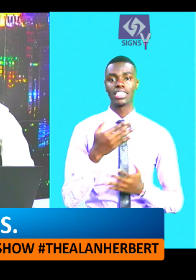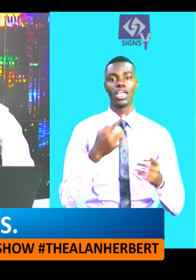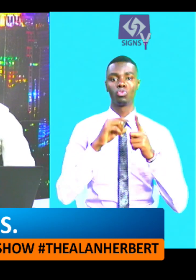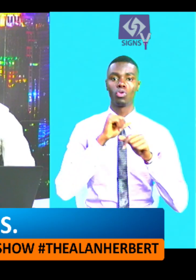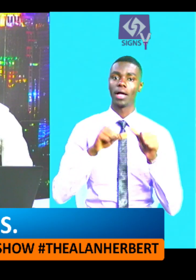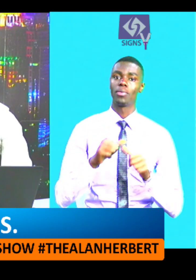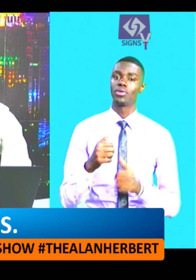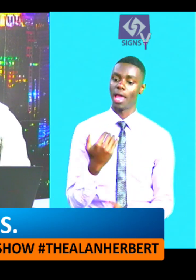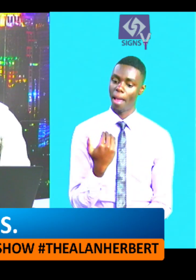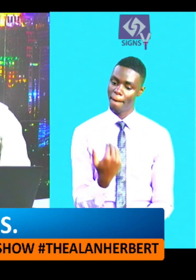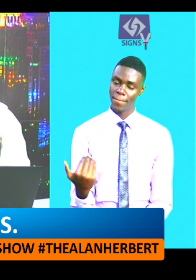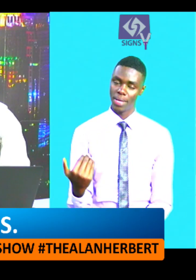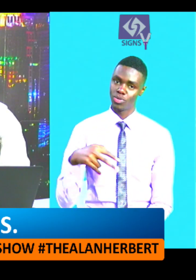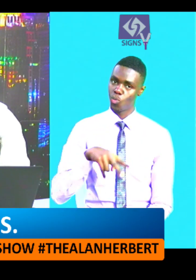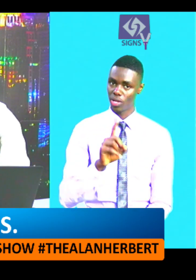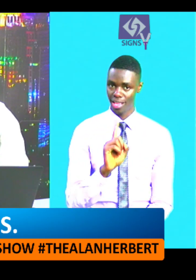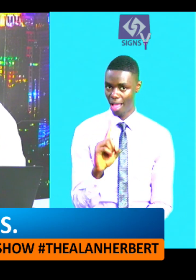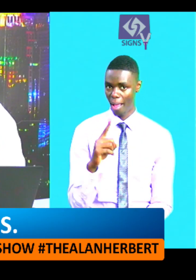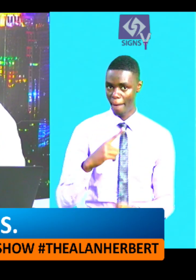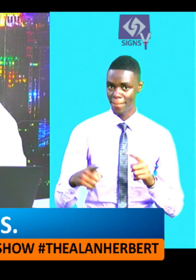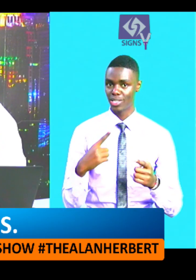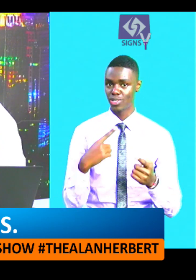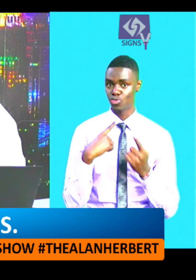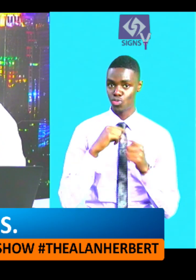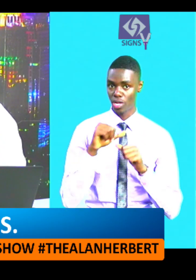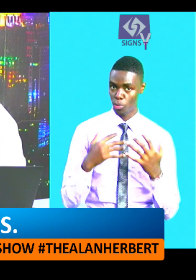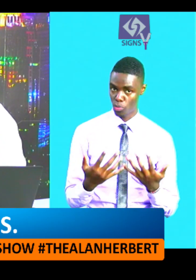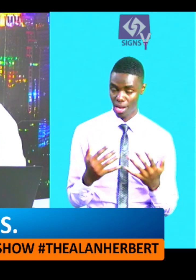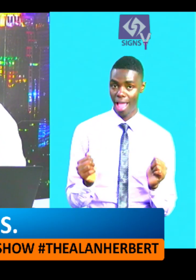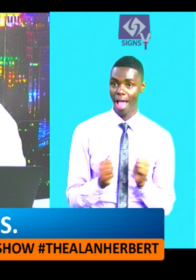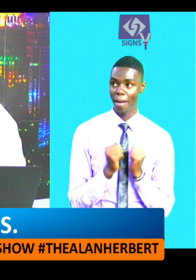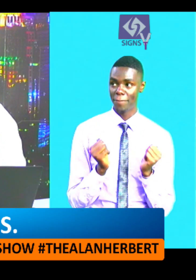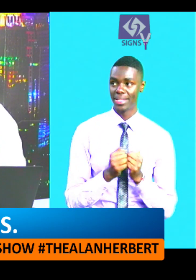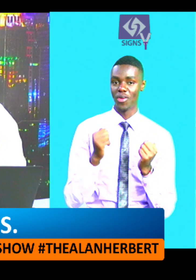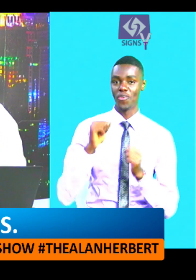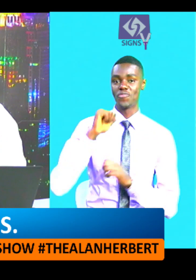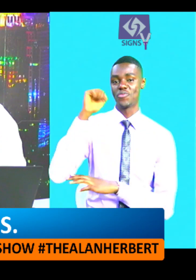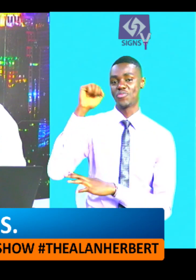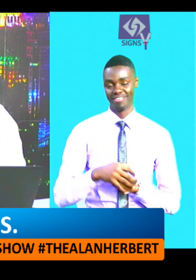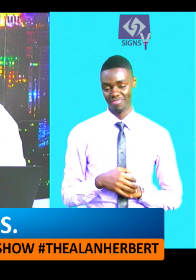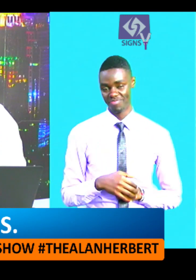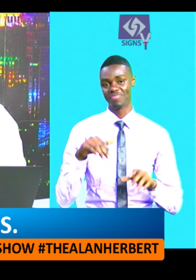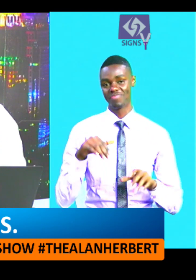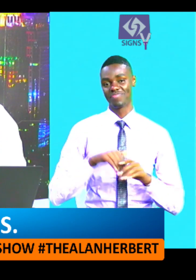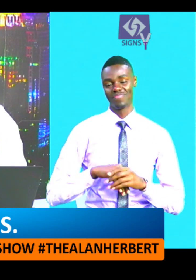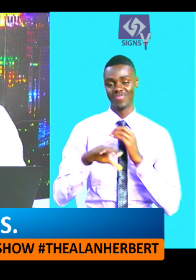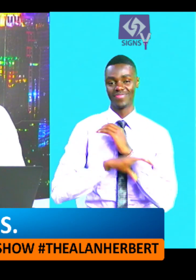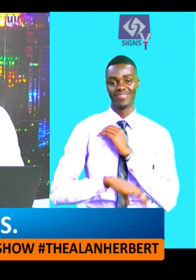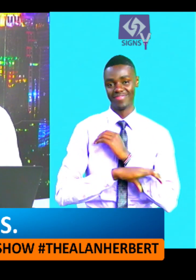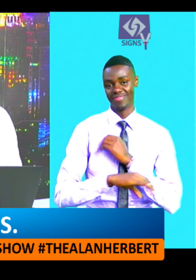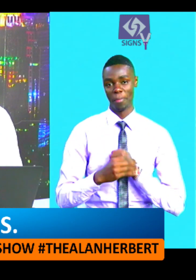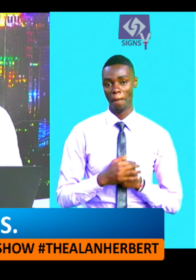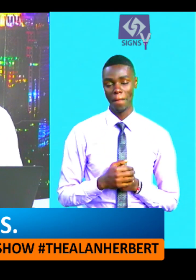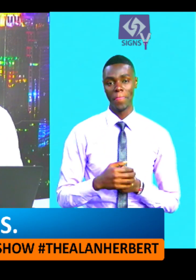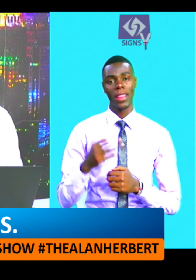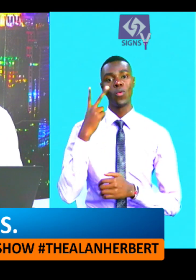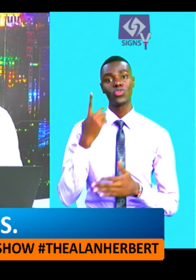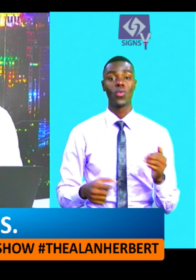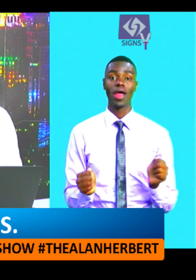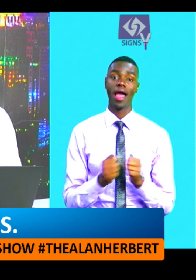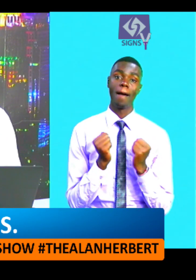But we are not here to talk about babies walking. We are here to talk about the happenings of politics in the